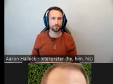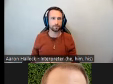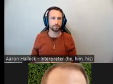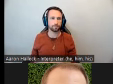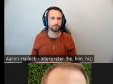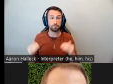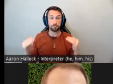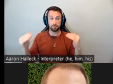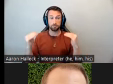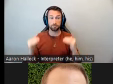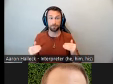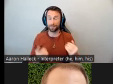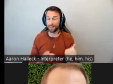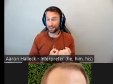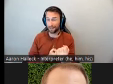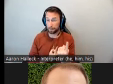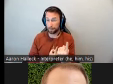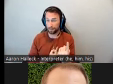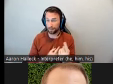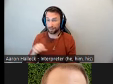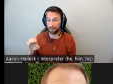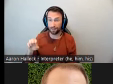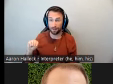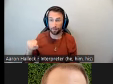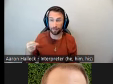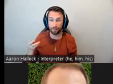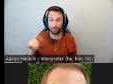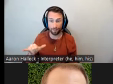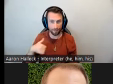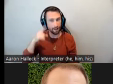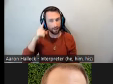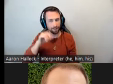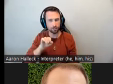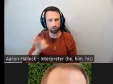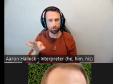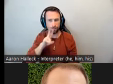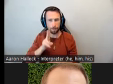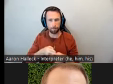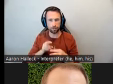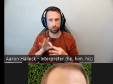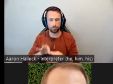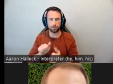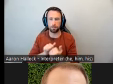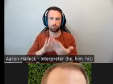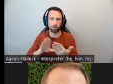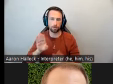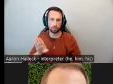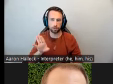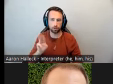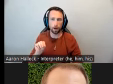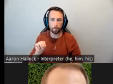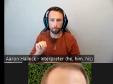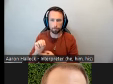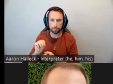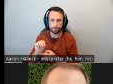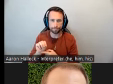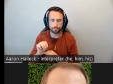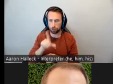the empathy, and I think Jeff mentioned that earlier as part of the BRM methodology, is really understanding and